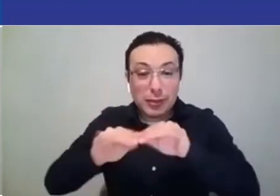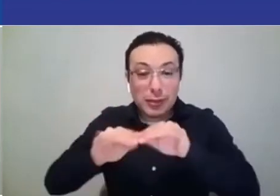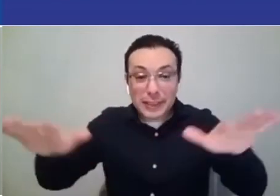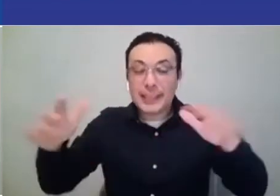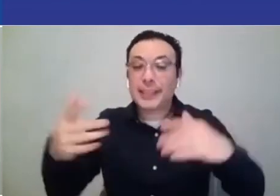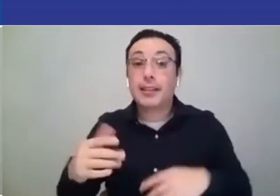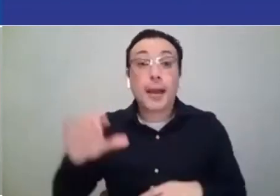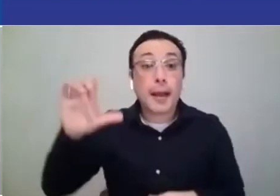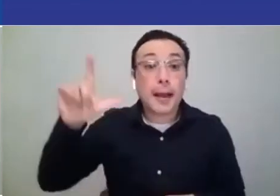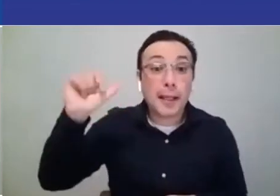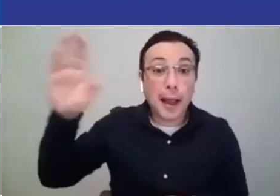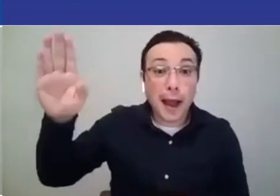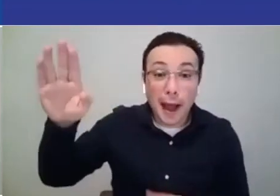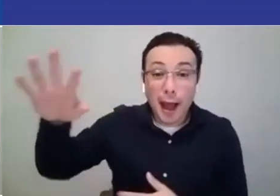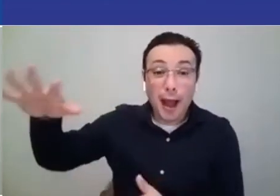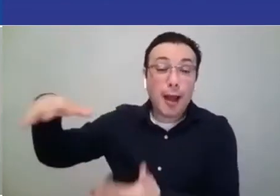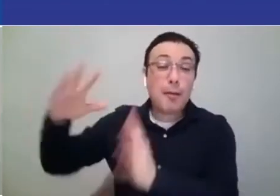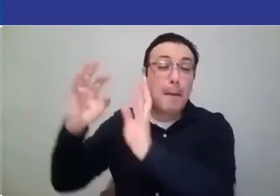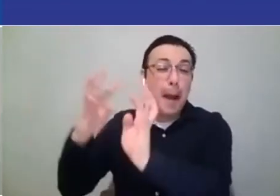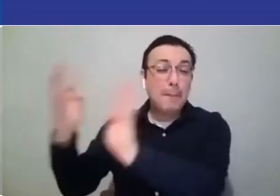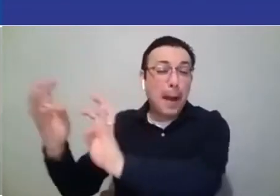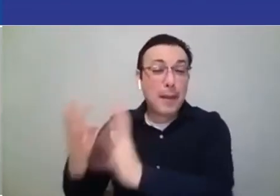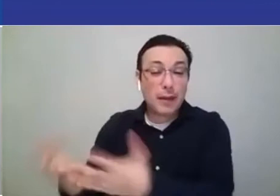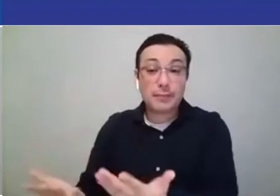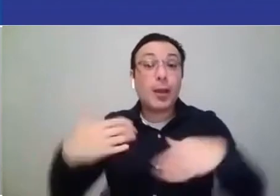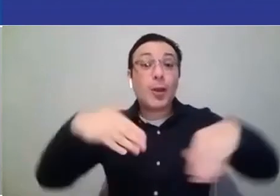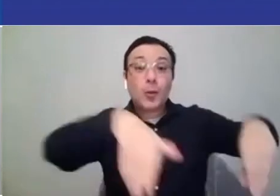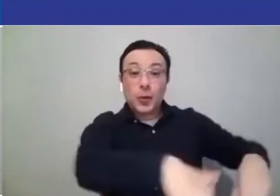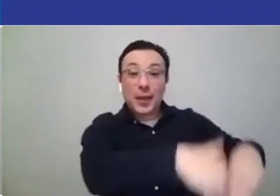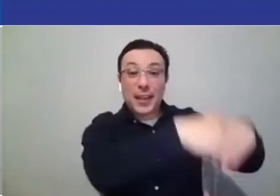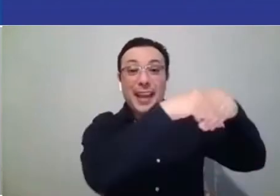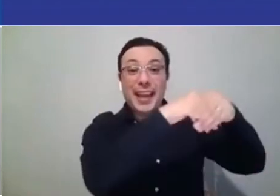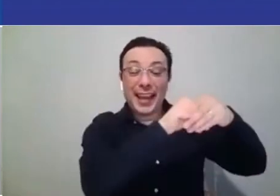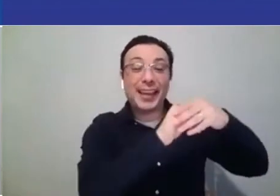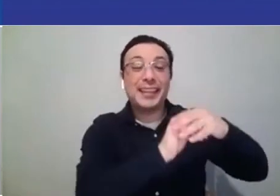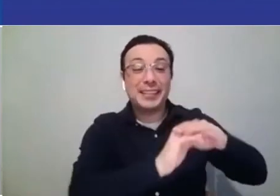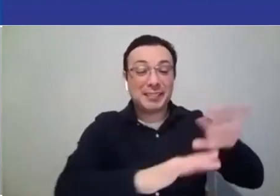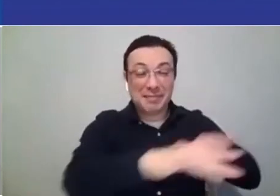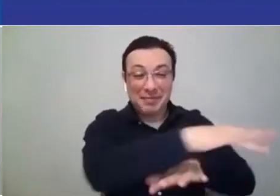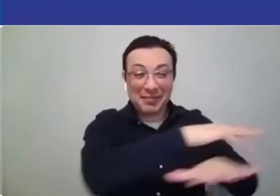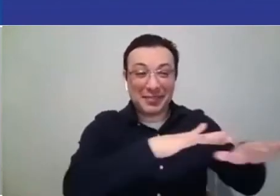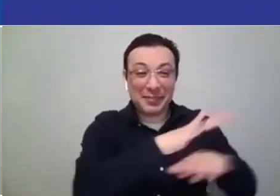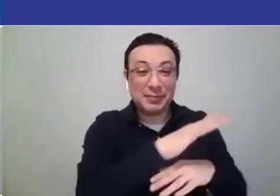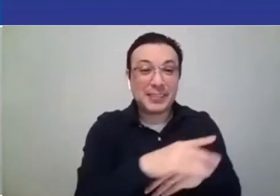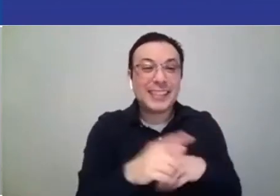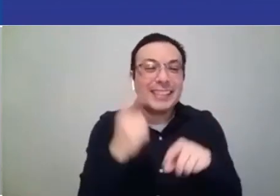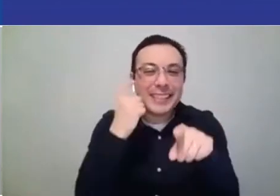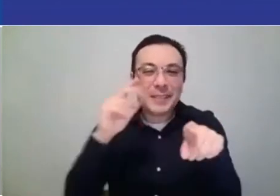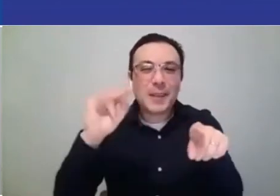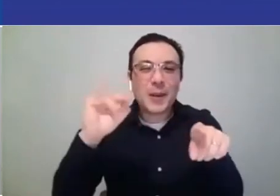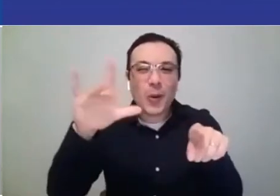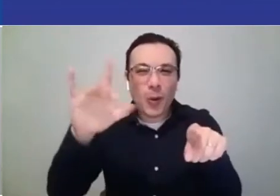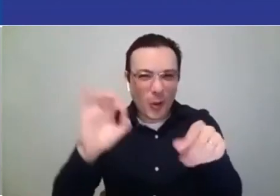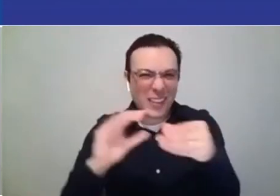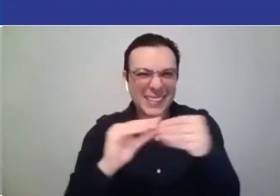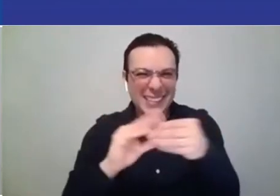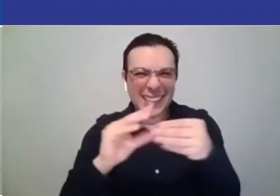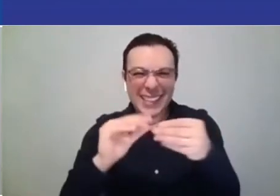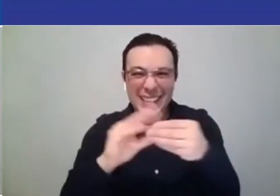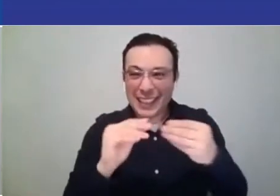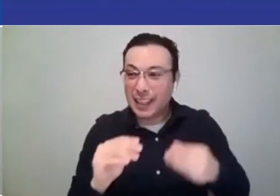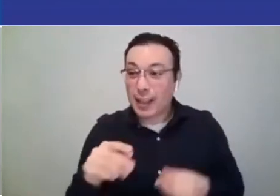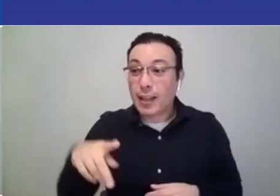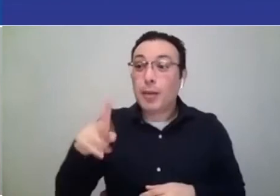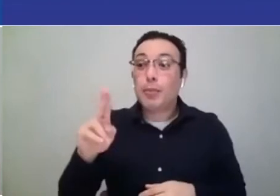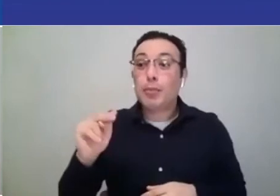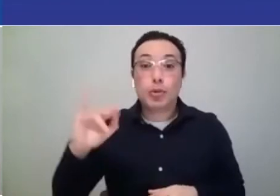in clubs. You see it at weddings in a similar way that Nicole was